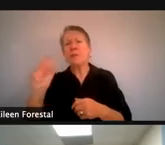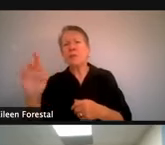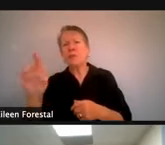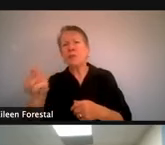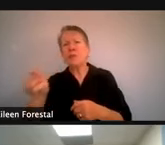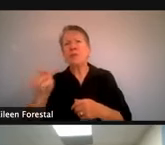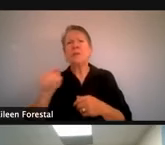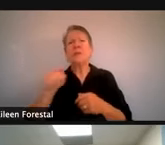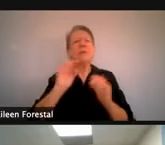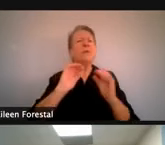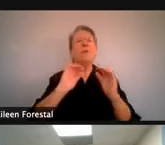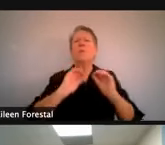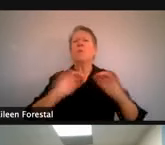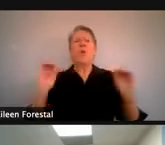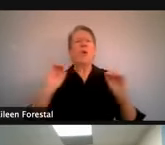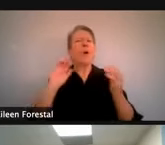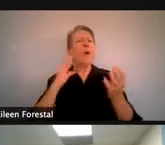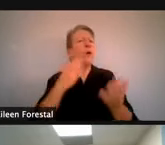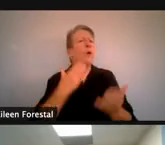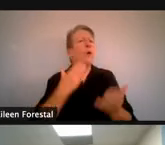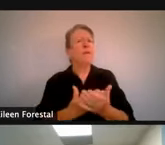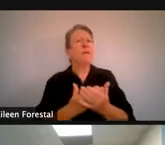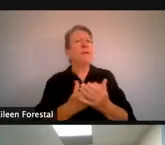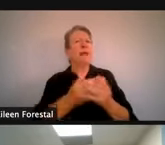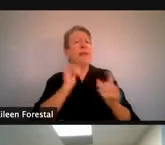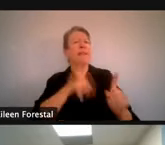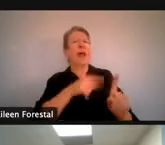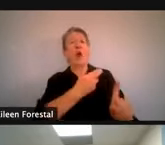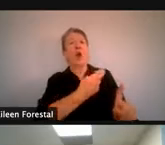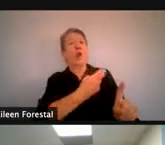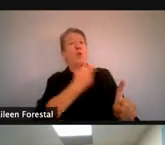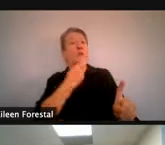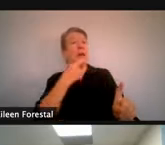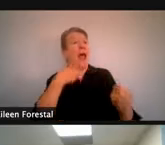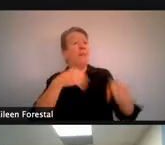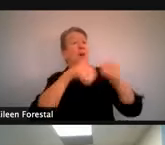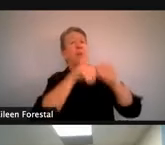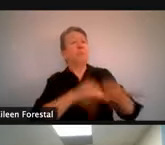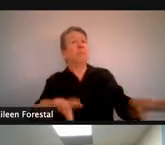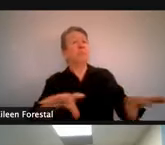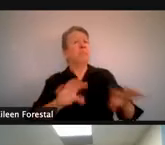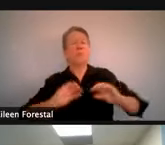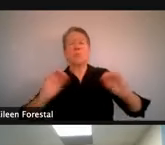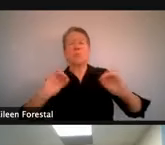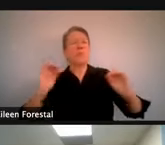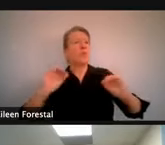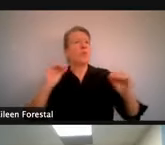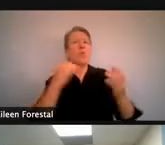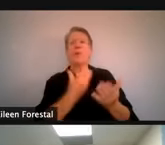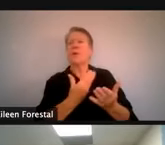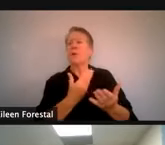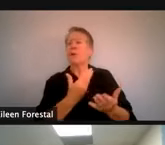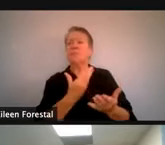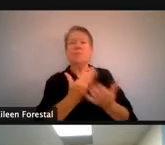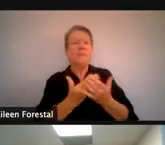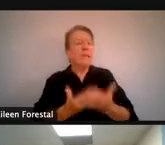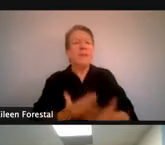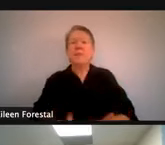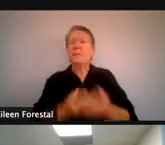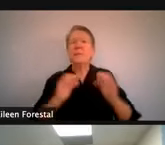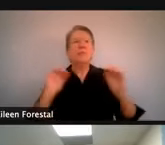evidence that at restaurant X, there was an outbreak of Y people. We just don't have that. But what we do know, and this is not